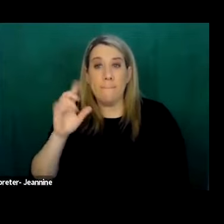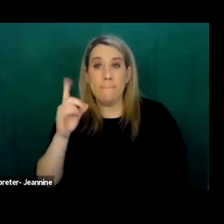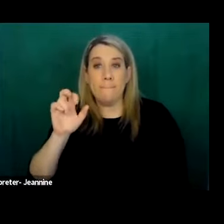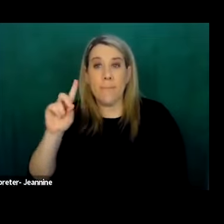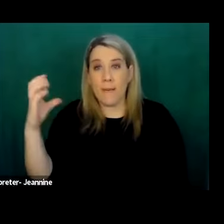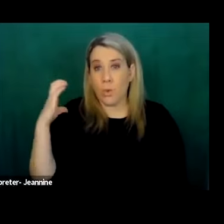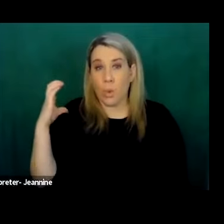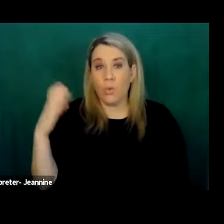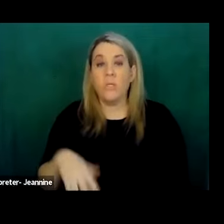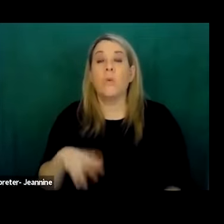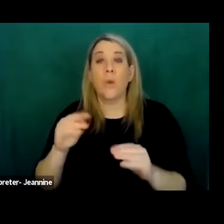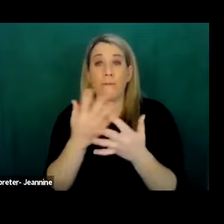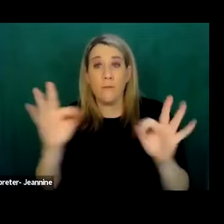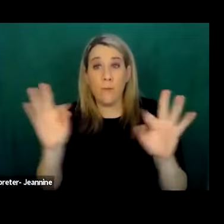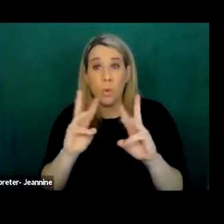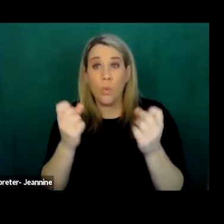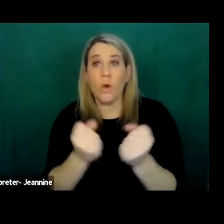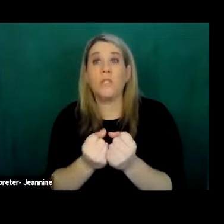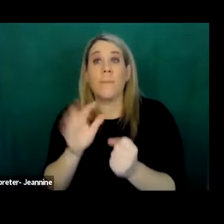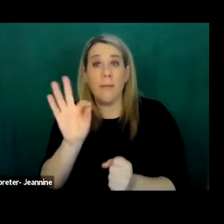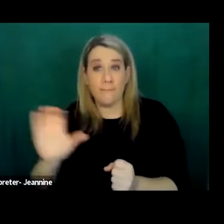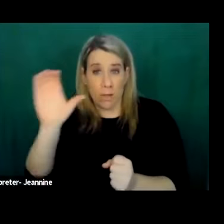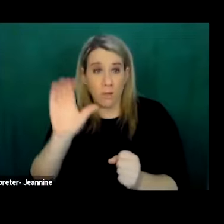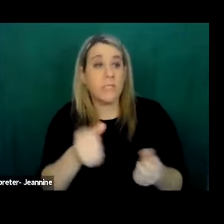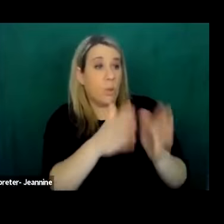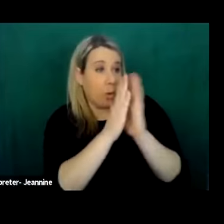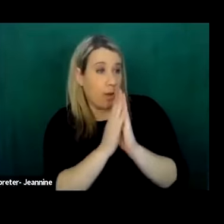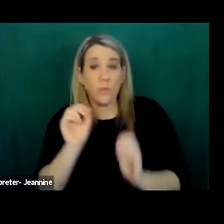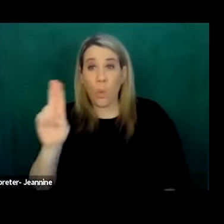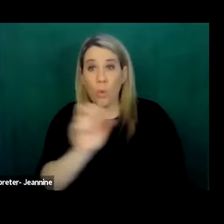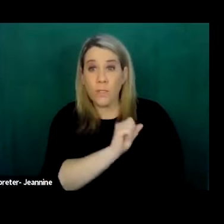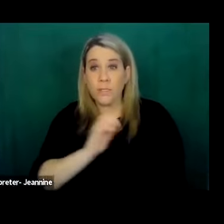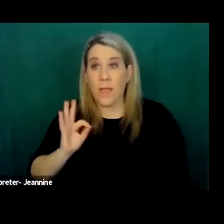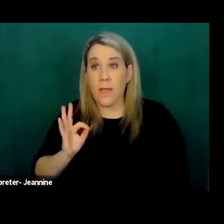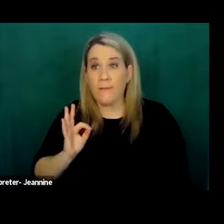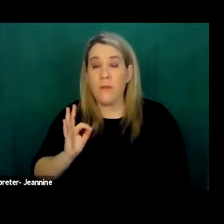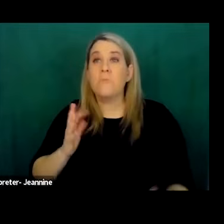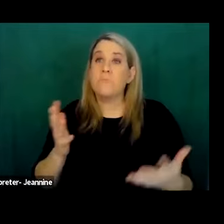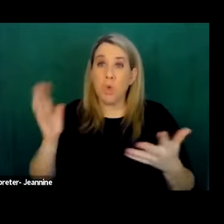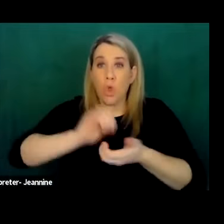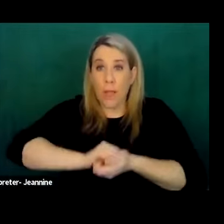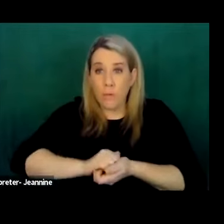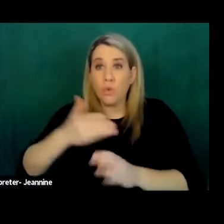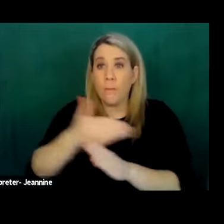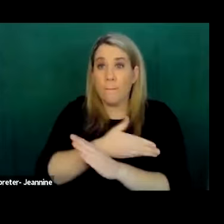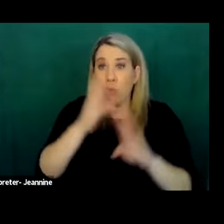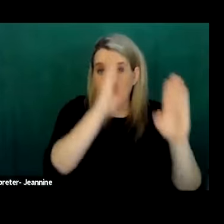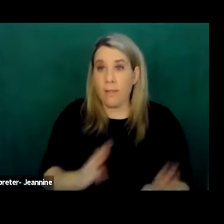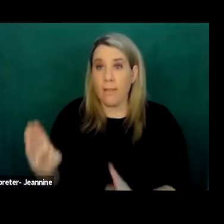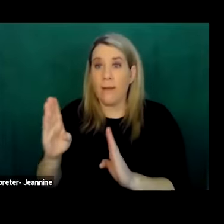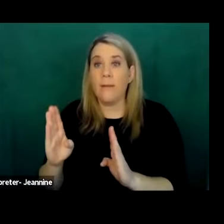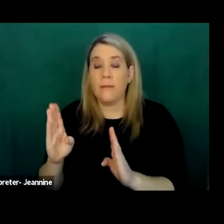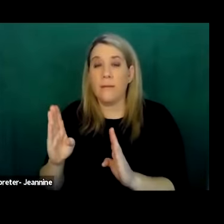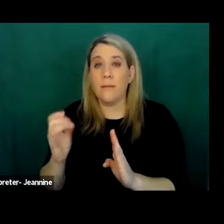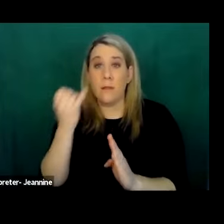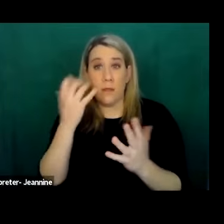free workshops by the request of faculty member or a staff member, and it involves collaboration and pre-planning if you want